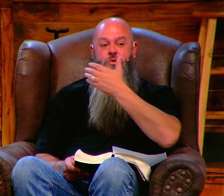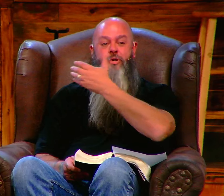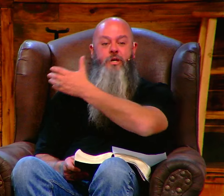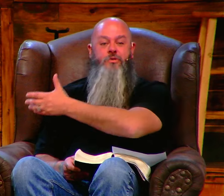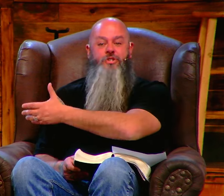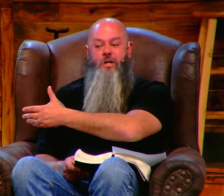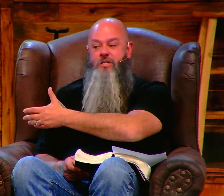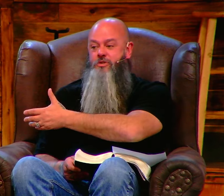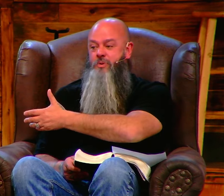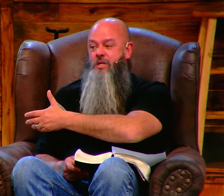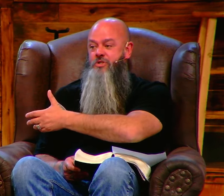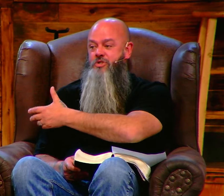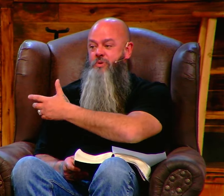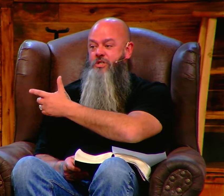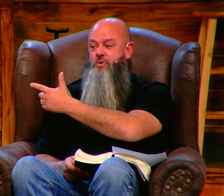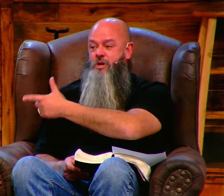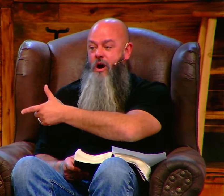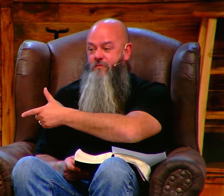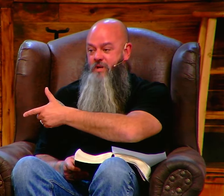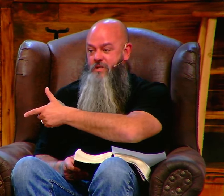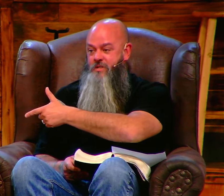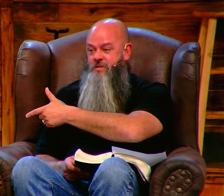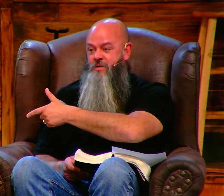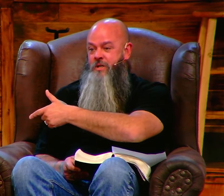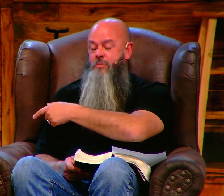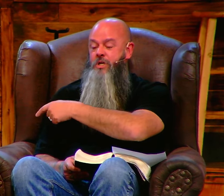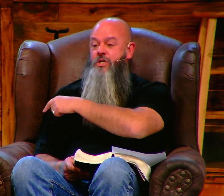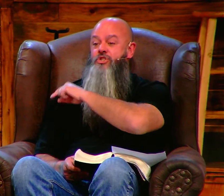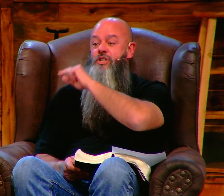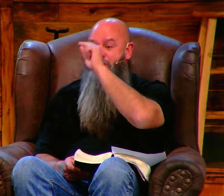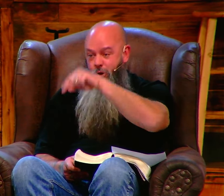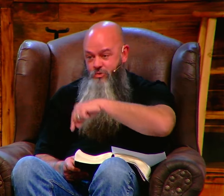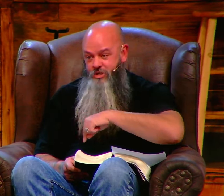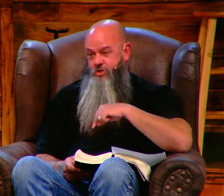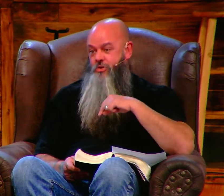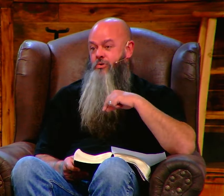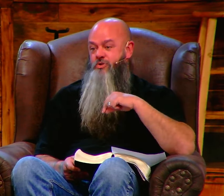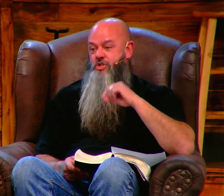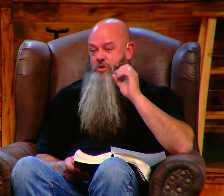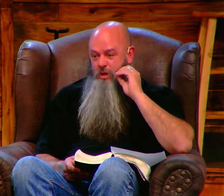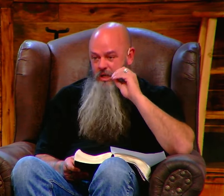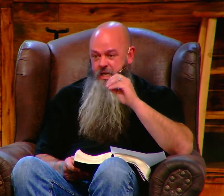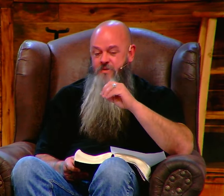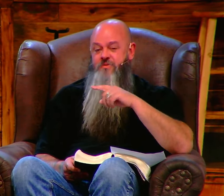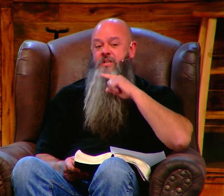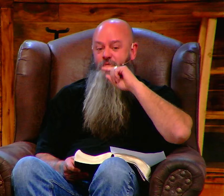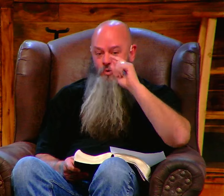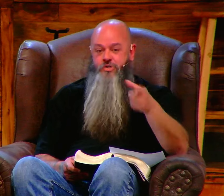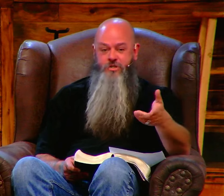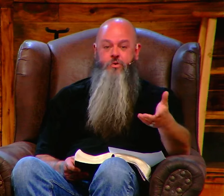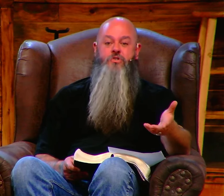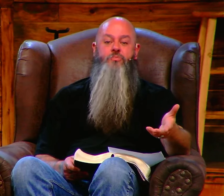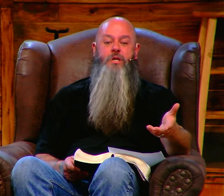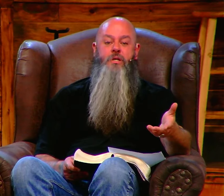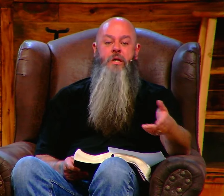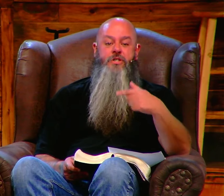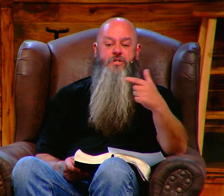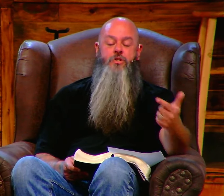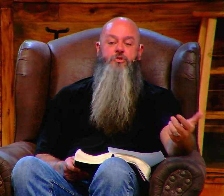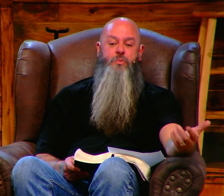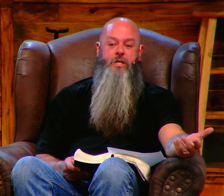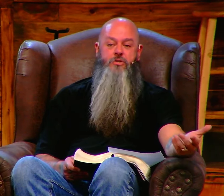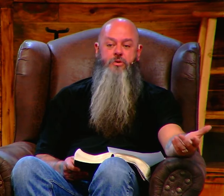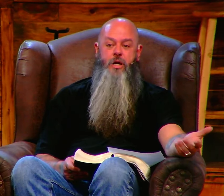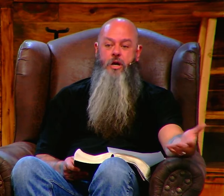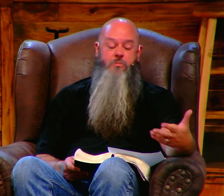when you hear Shelley speak, she speaks with confidence because she knows it's true. She believes, and therefore she's going to speak. She's